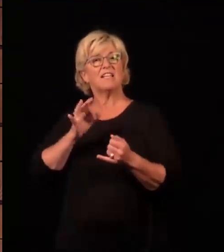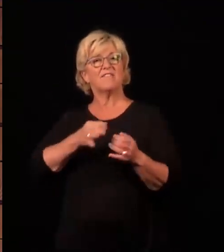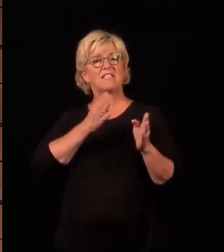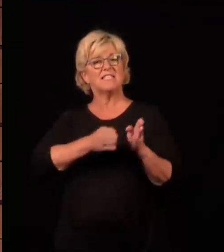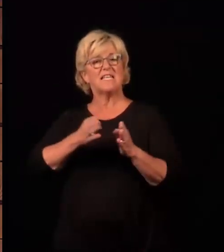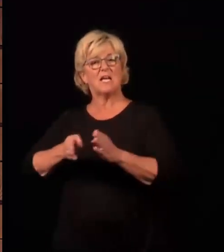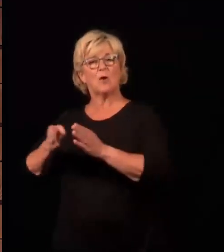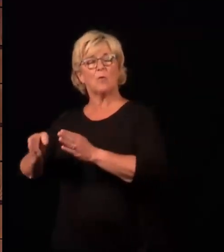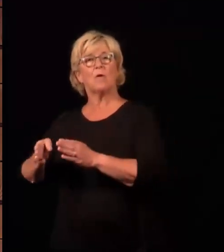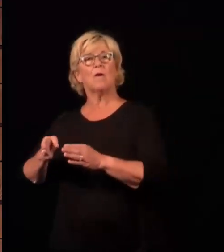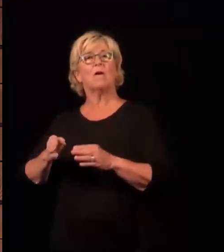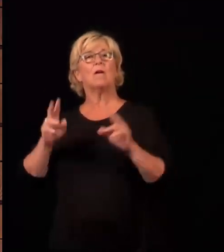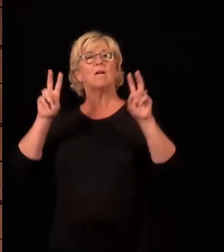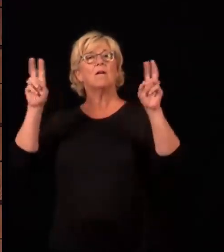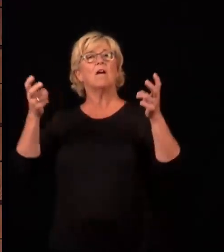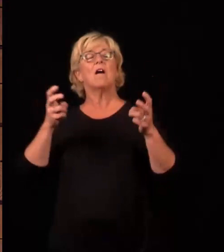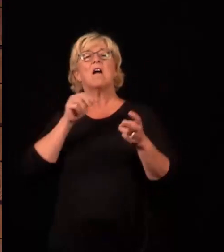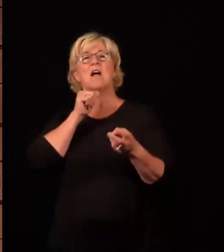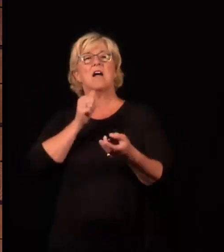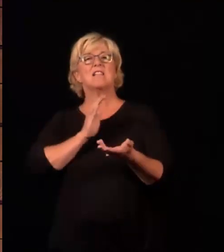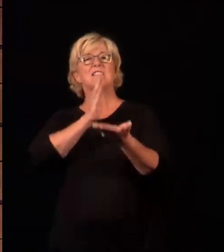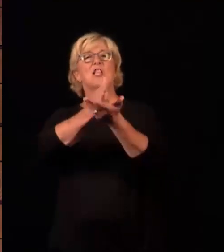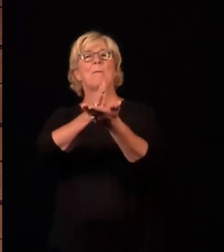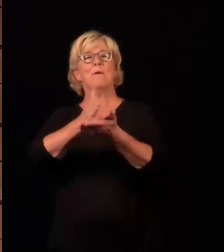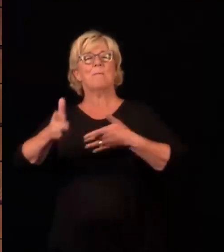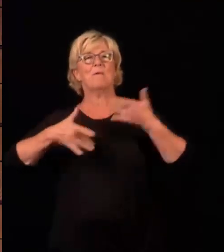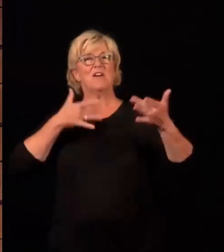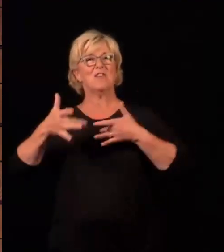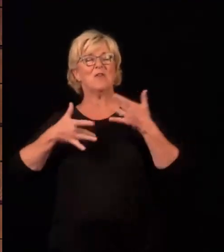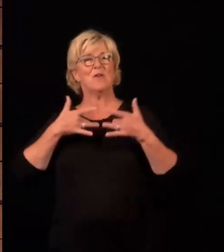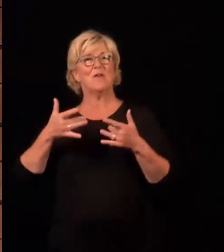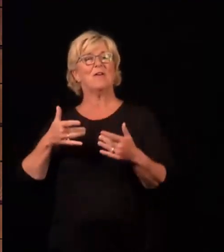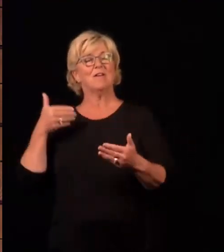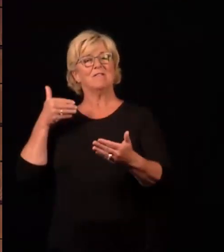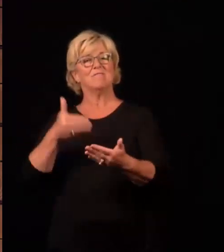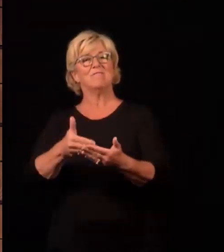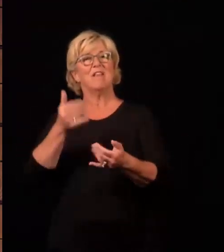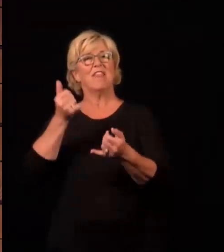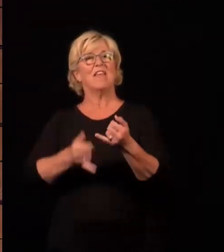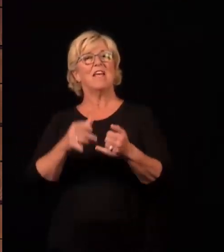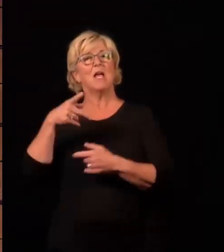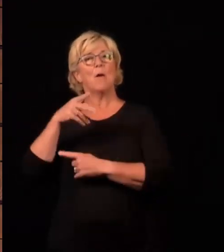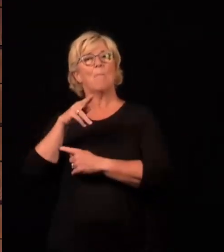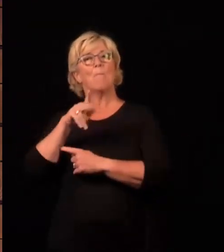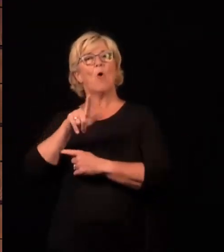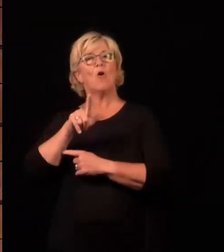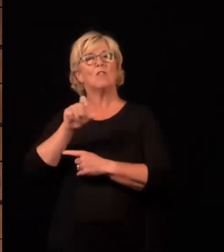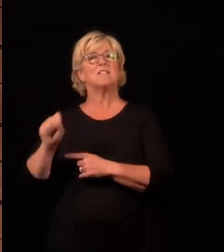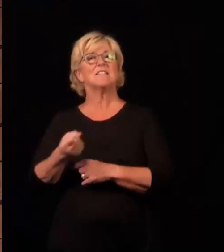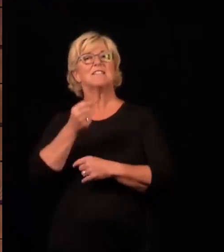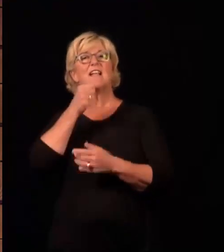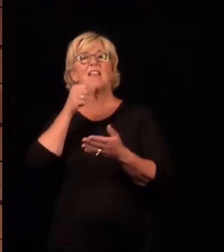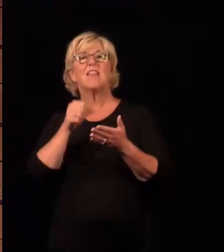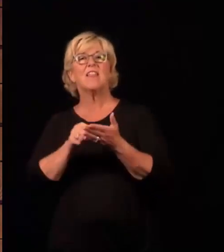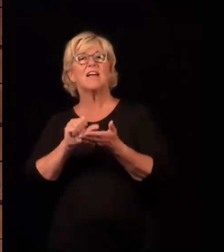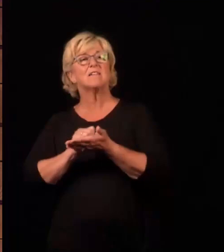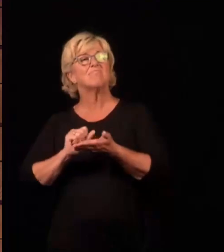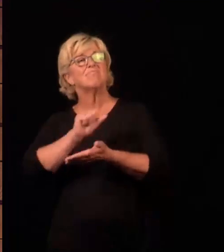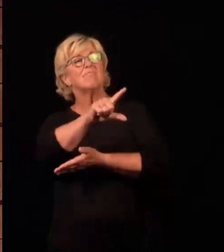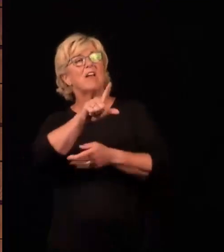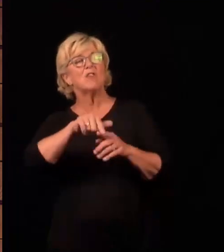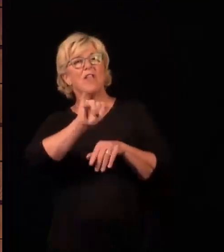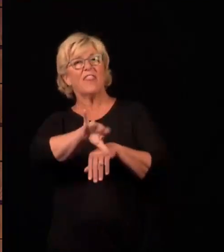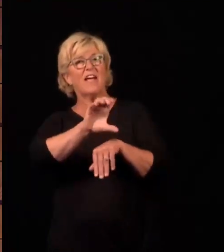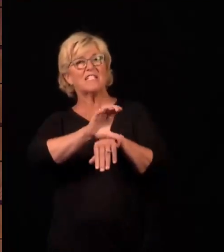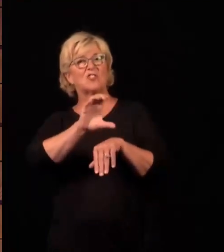series, Unstoppable Joy, as we come towards the end of Paul's letter to this church. And so we're going